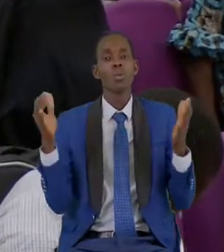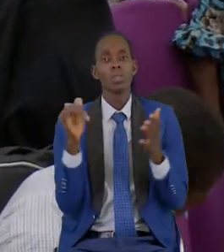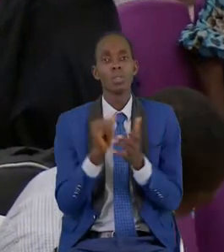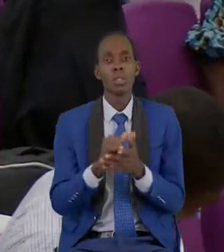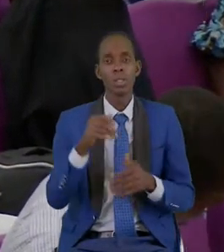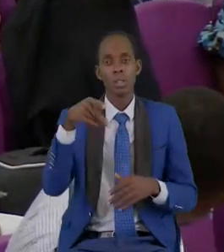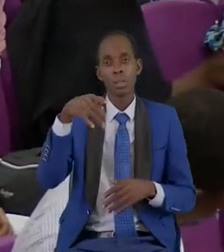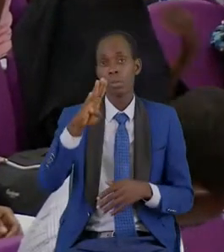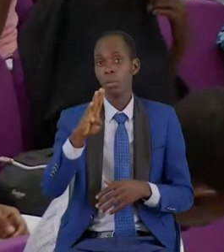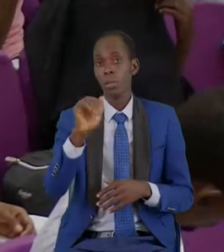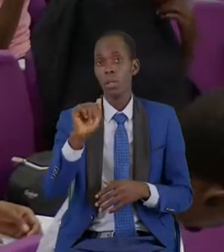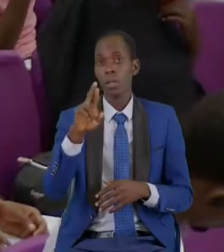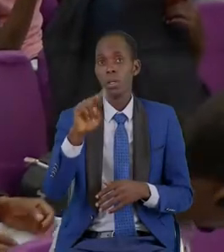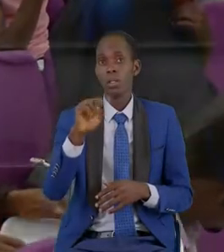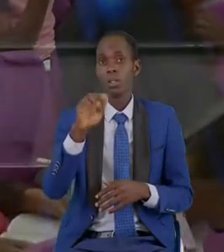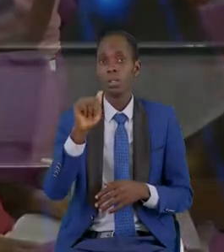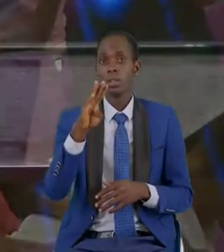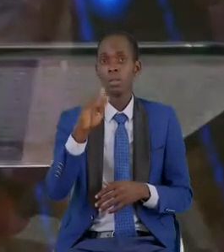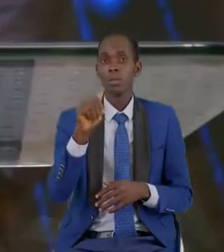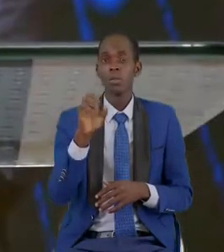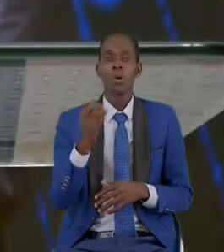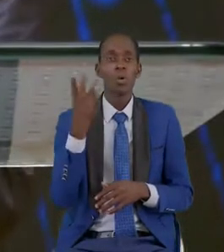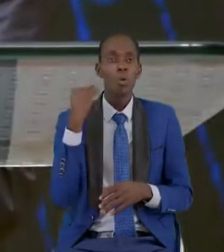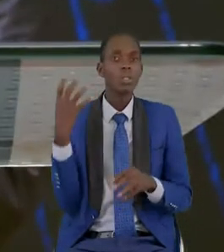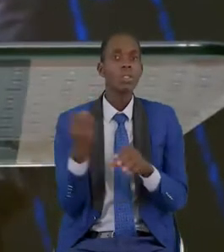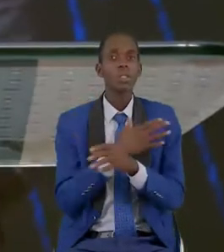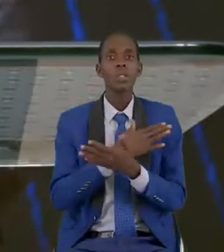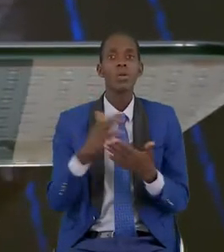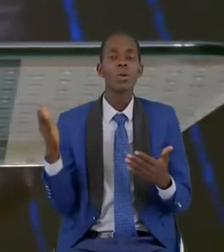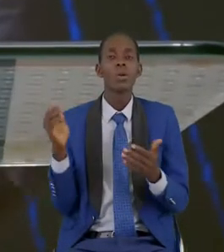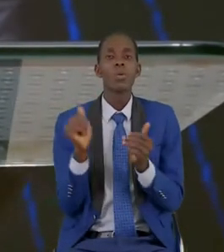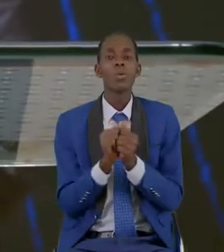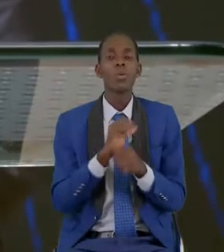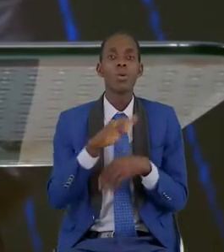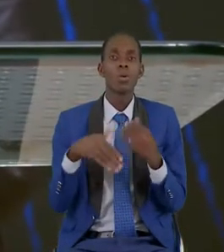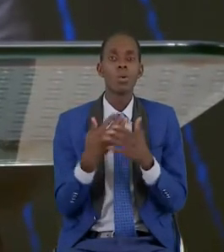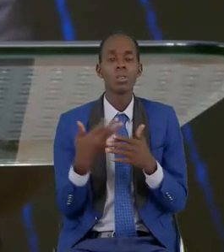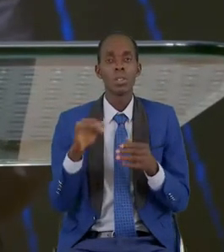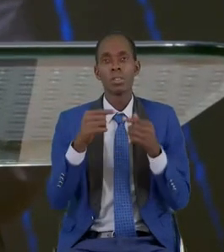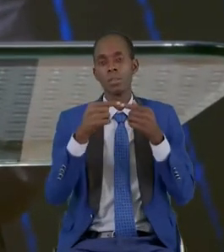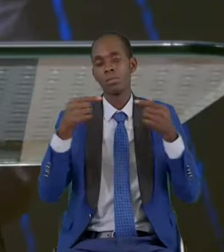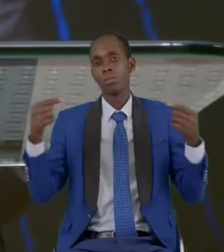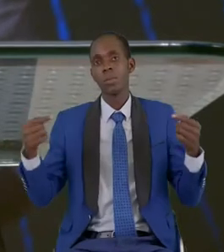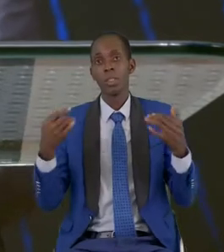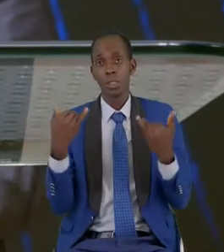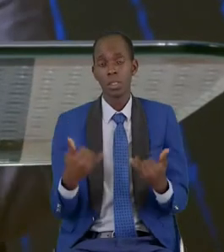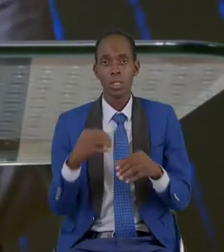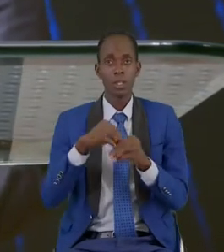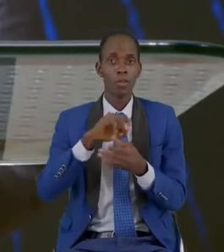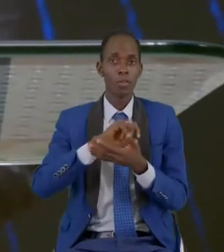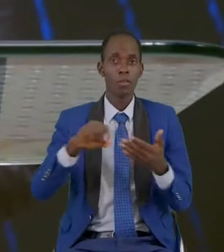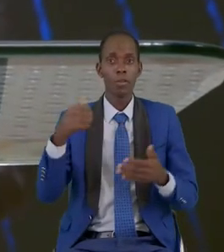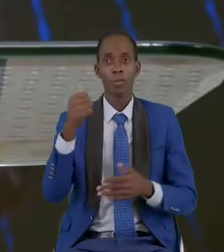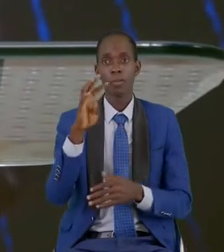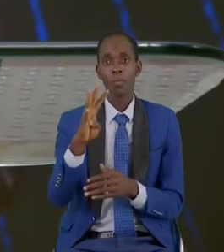also was carried away with their dissimulation. Now in verse 14, but